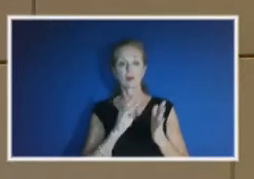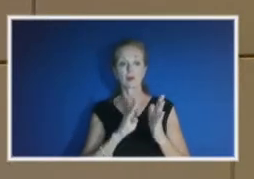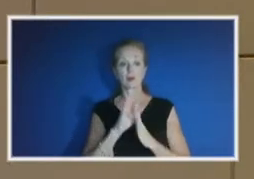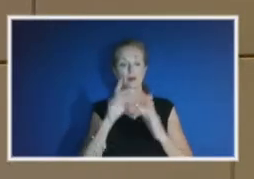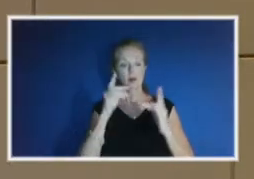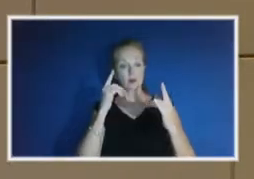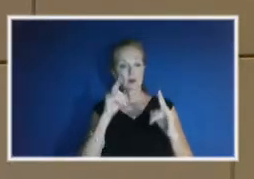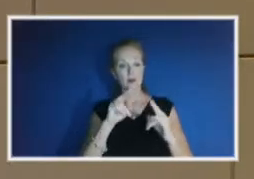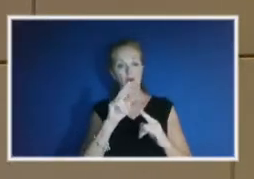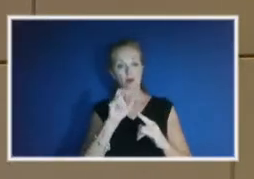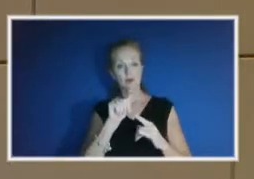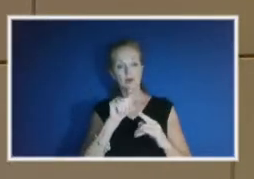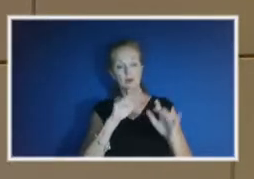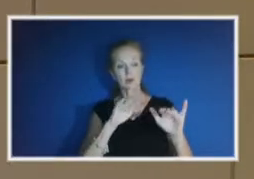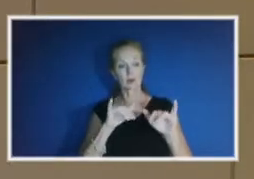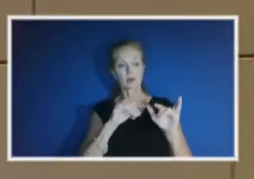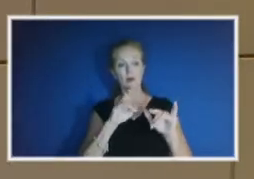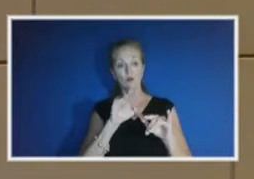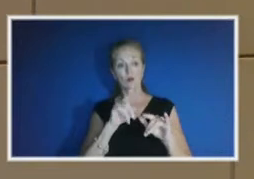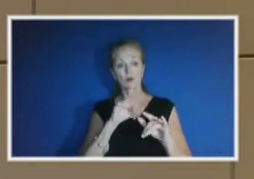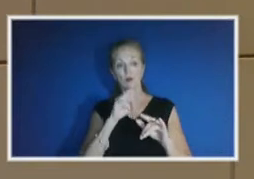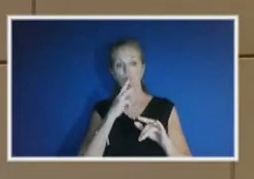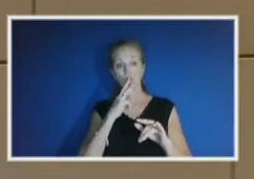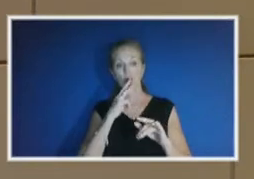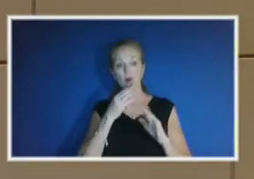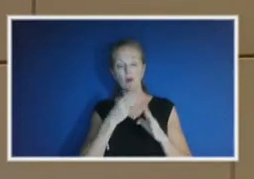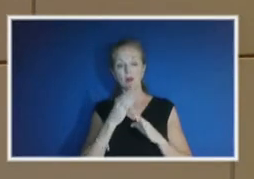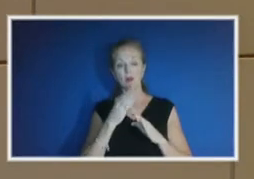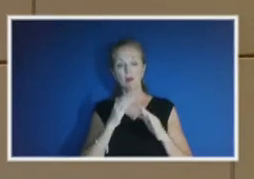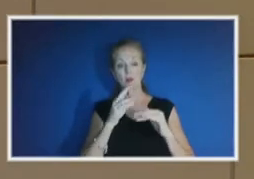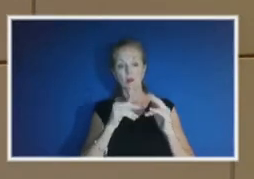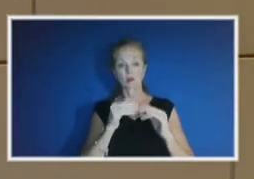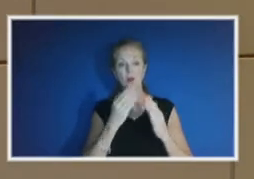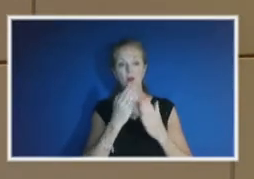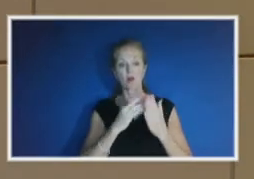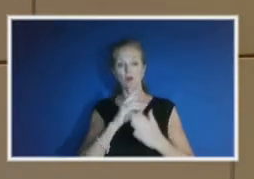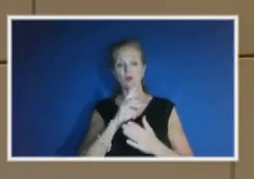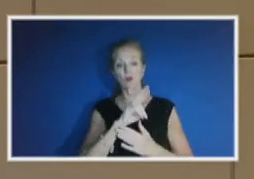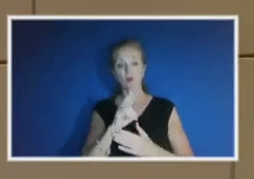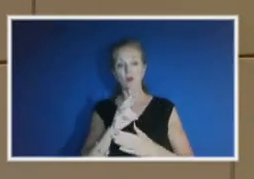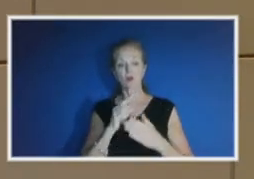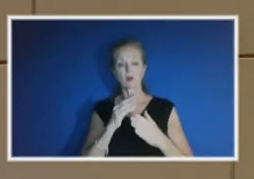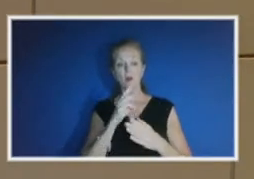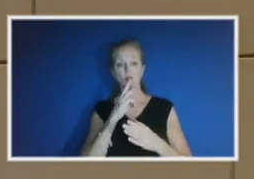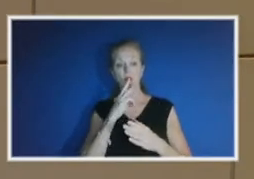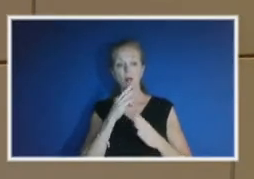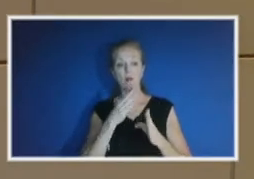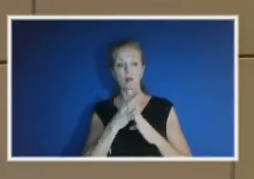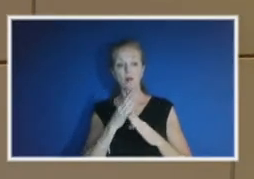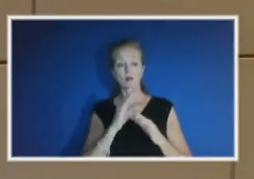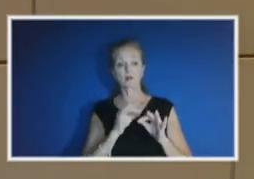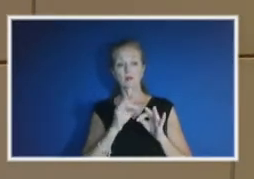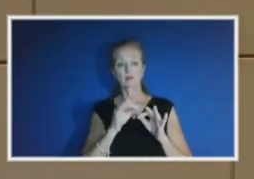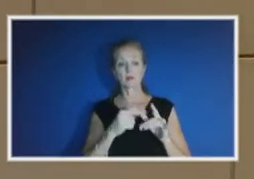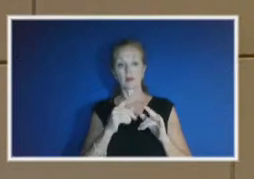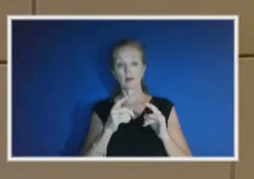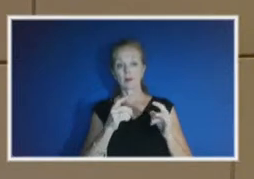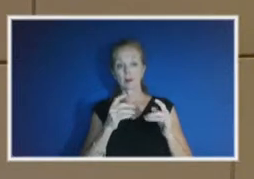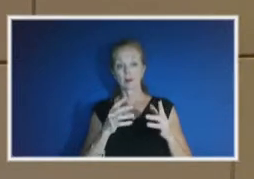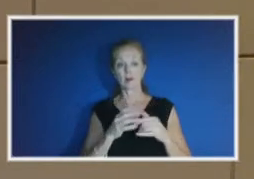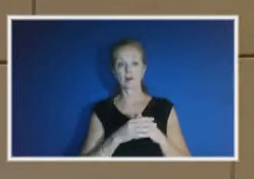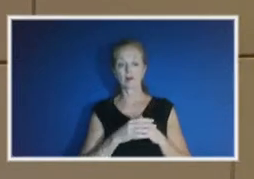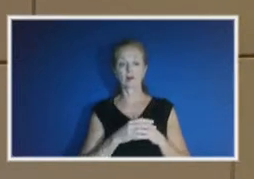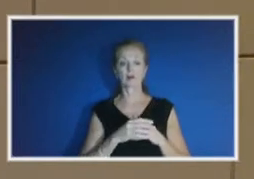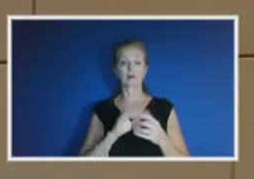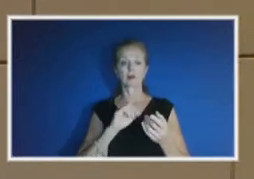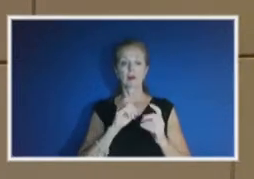U.S. Alliance Rhine Venture for water main construction as a part of Rhine Road Water Main Extension Project, authorizing the manager to amend the